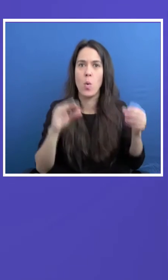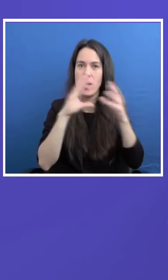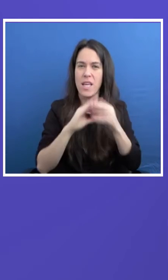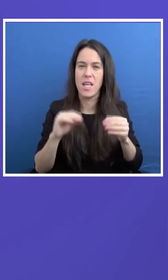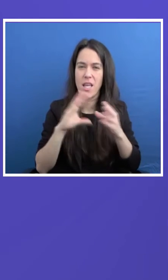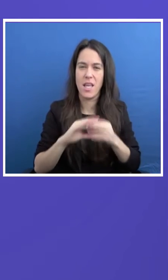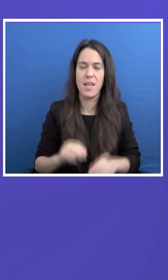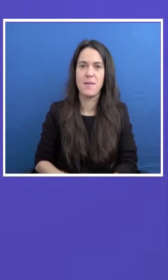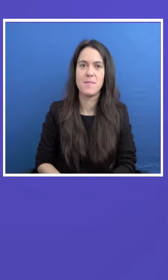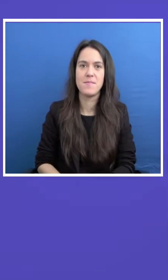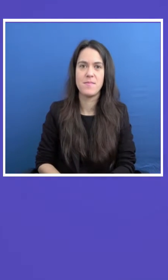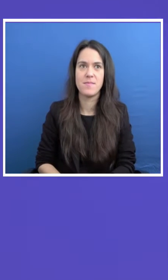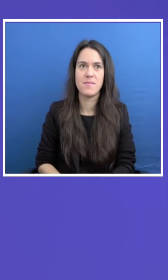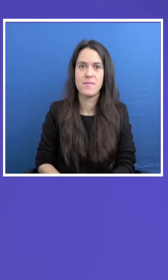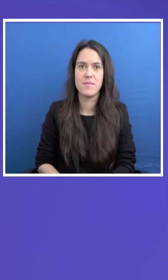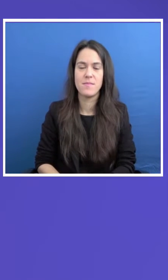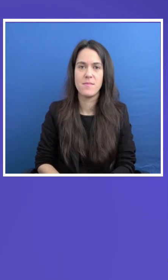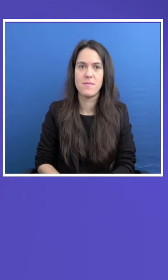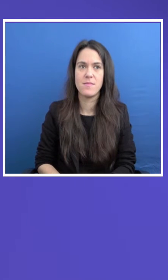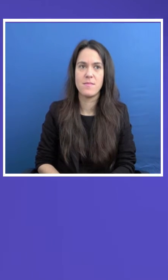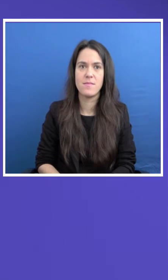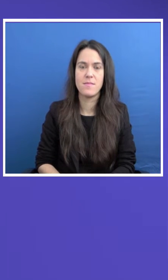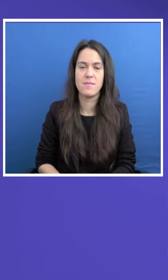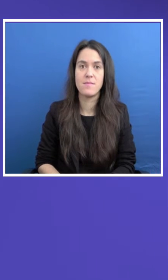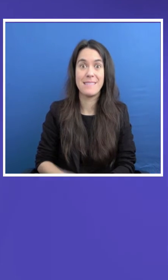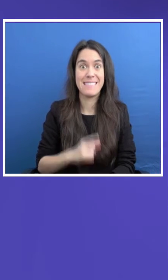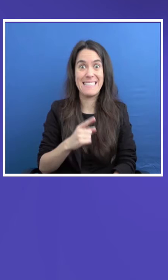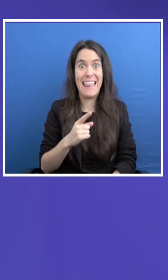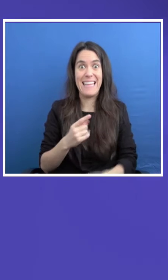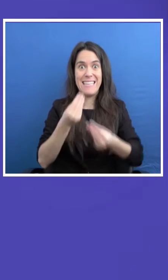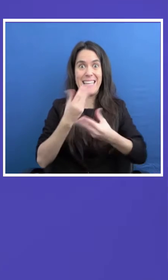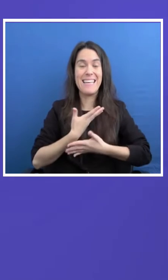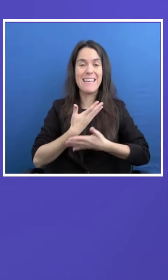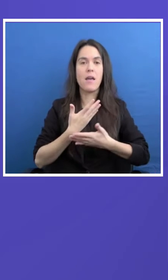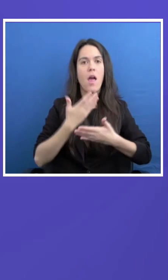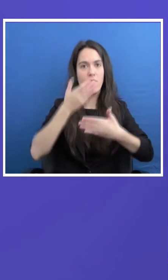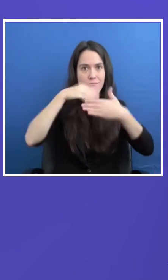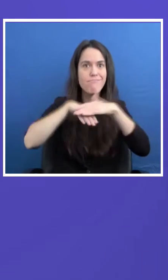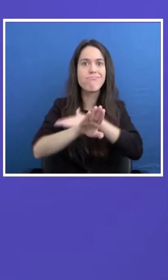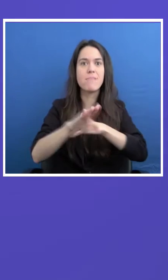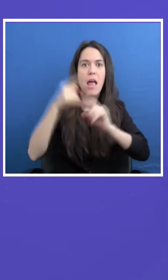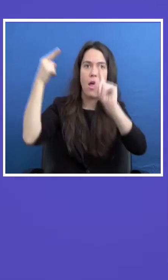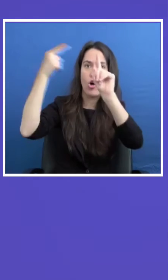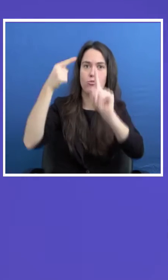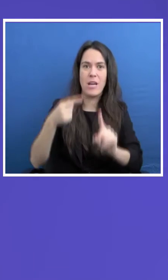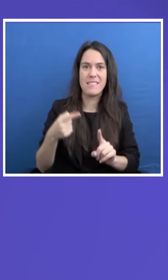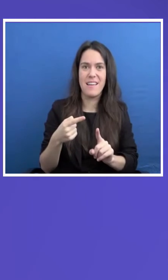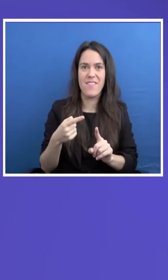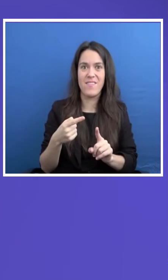or a platform that enable us to achieve those objectives, a platform to